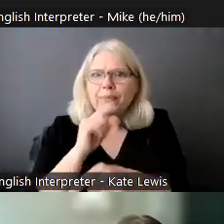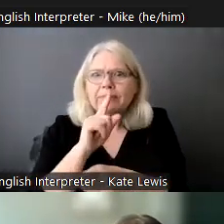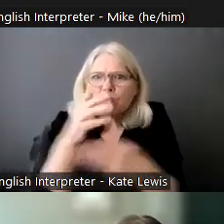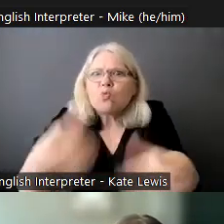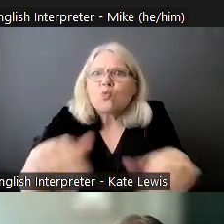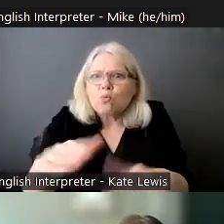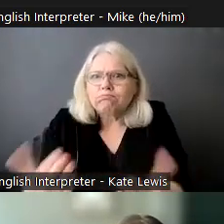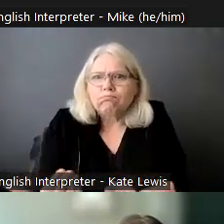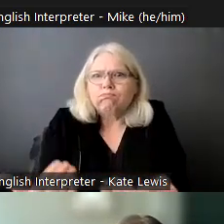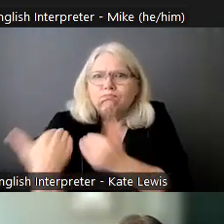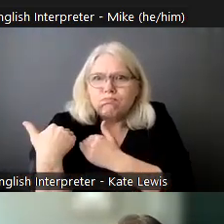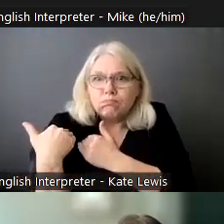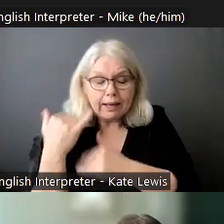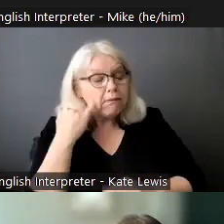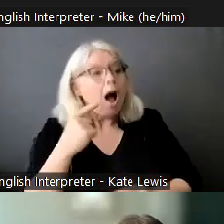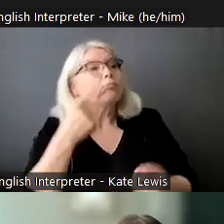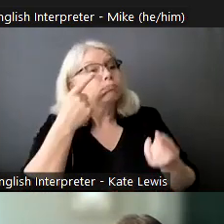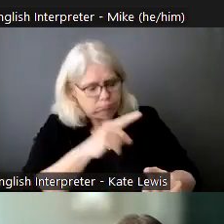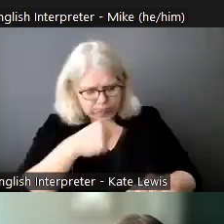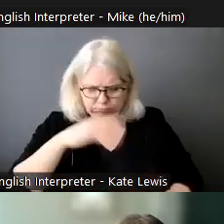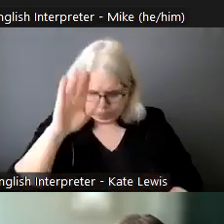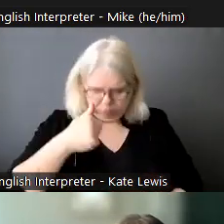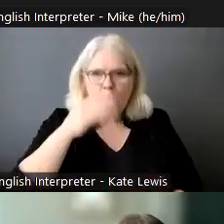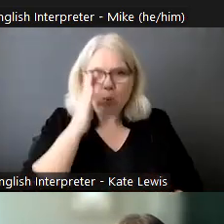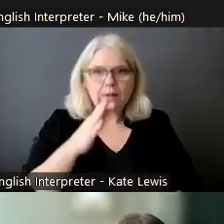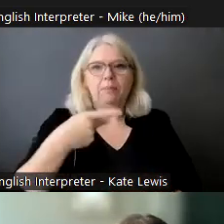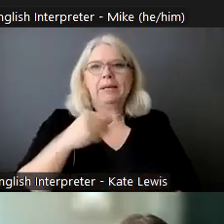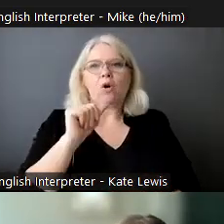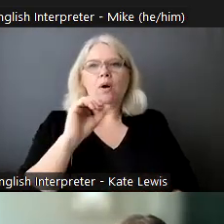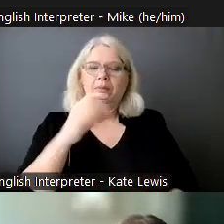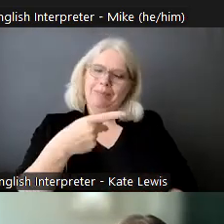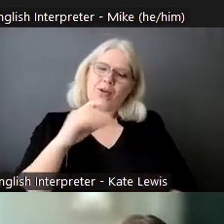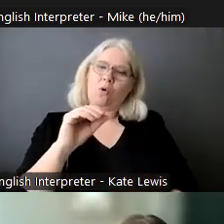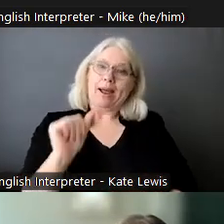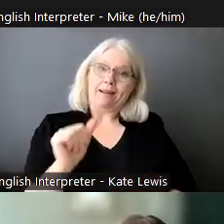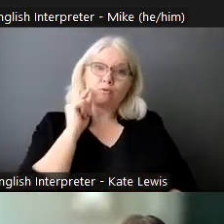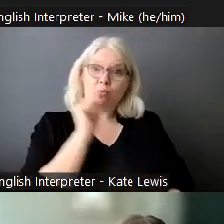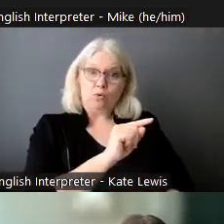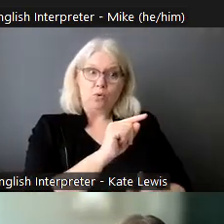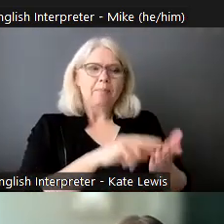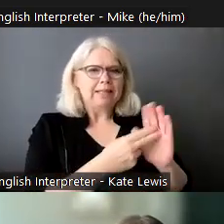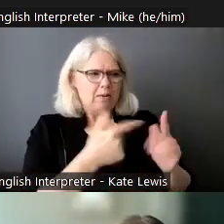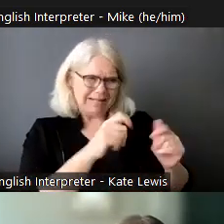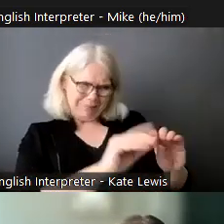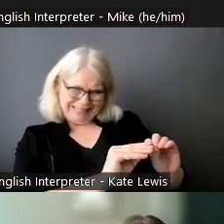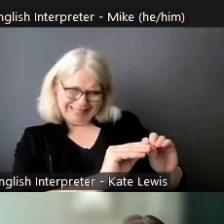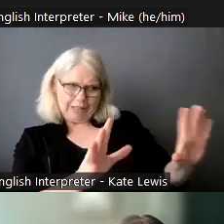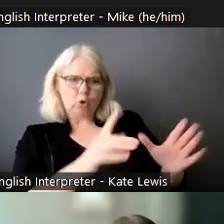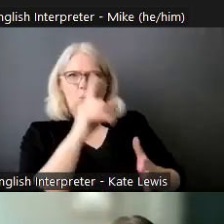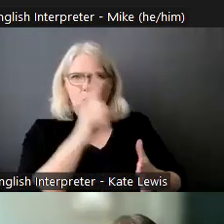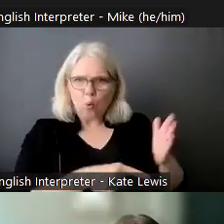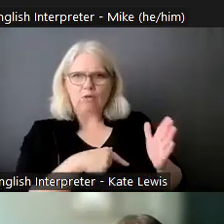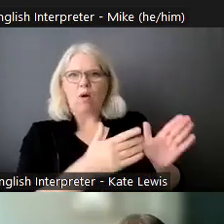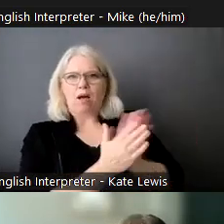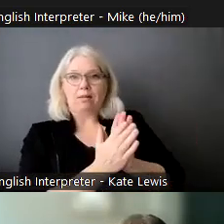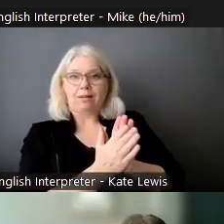to be an attorney for someone, you need to understand what exactly they're asking you to do. So I had a lot of concerns about this